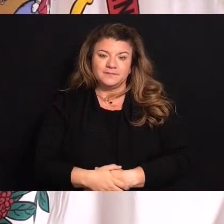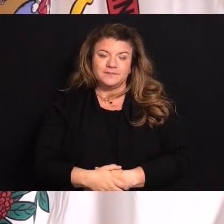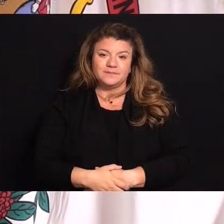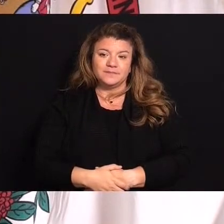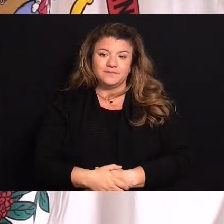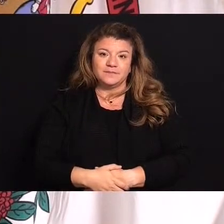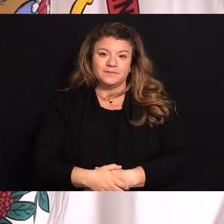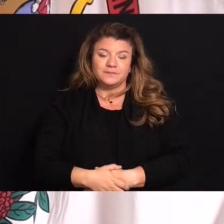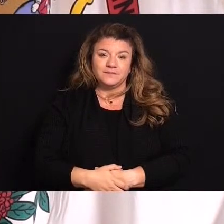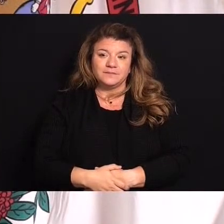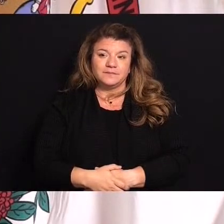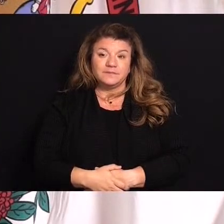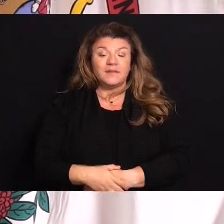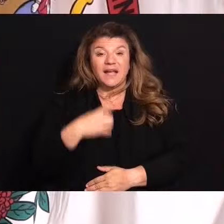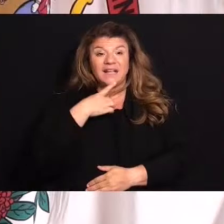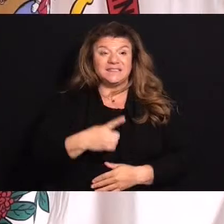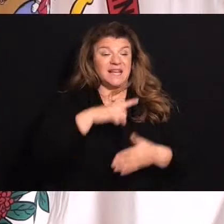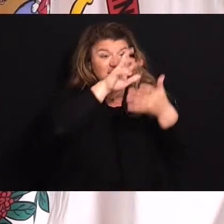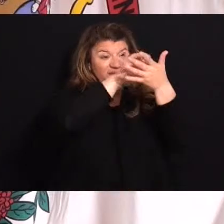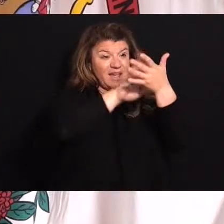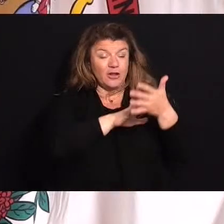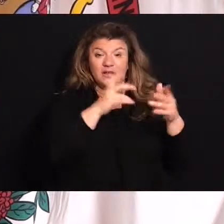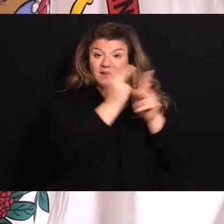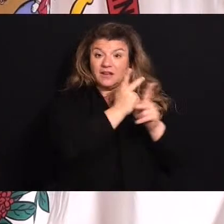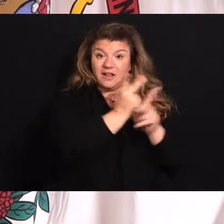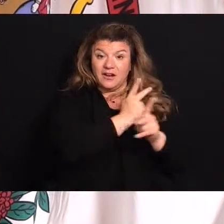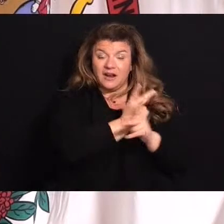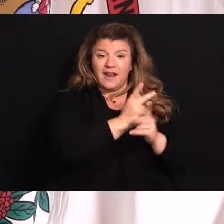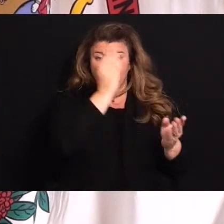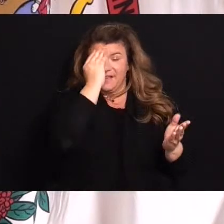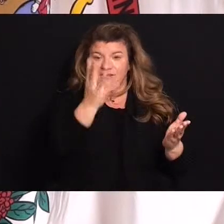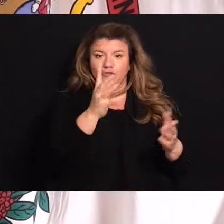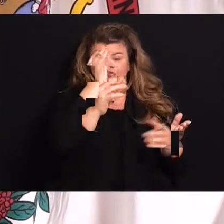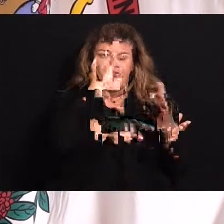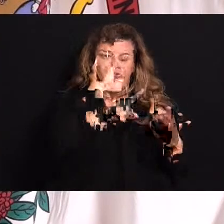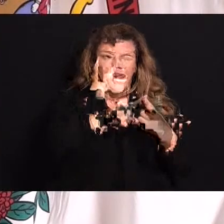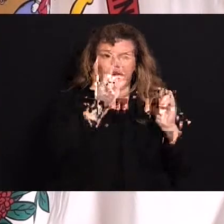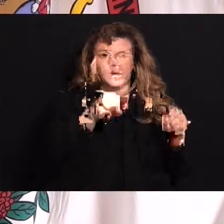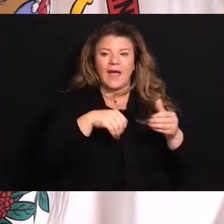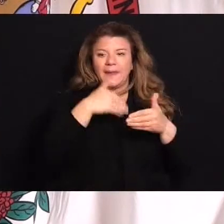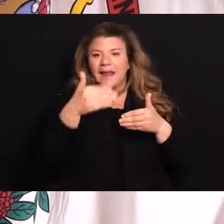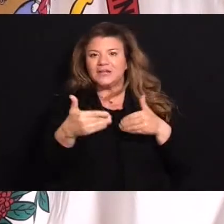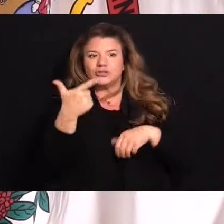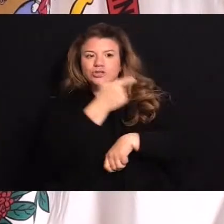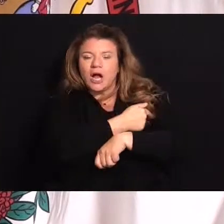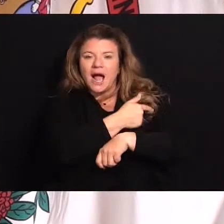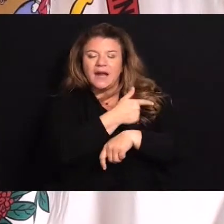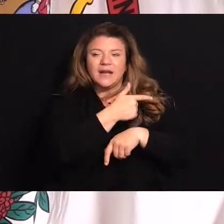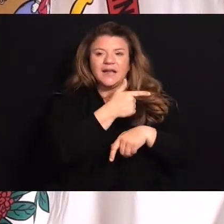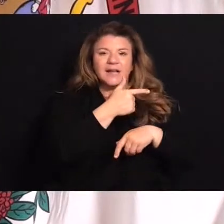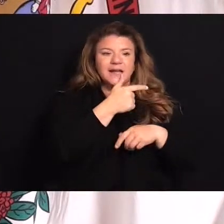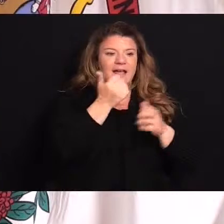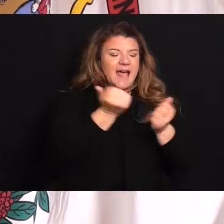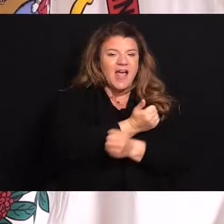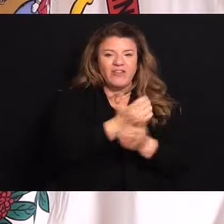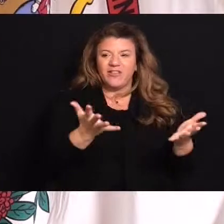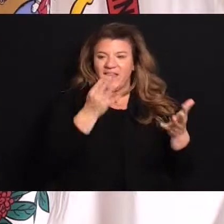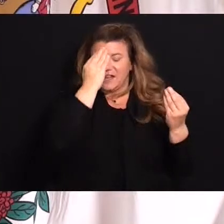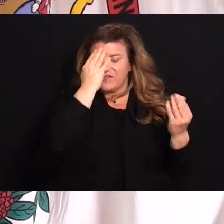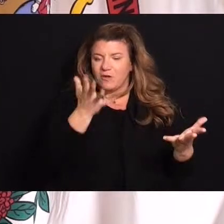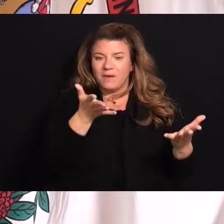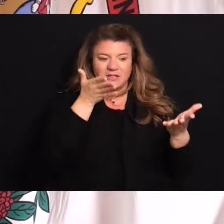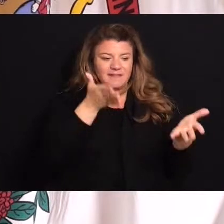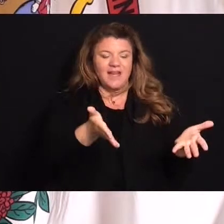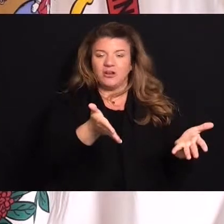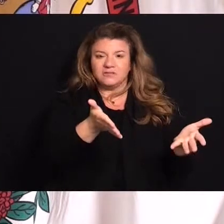Like I said, the vaccine calculator's up. It gives information on when to get your next shot. All the other information on our vaccine